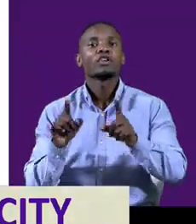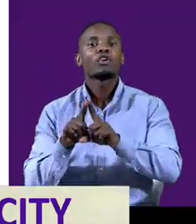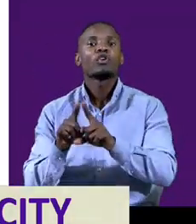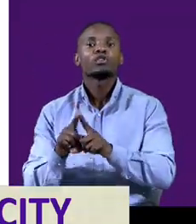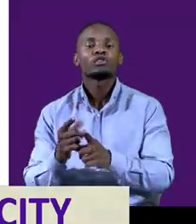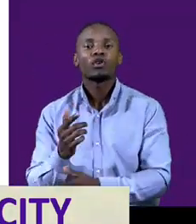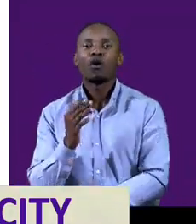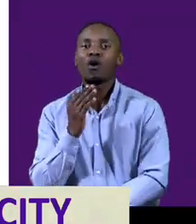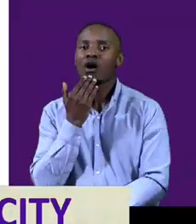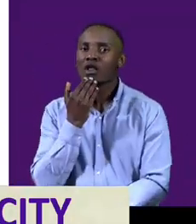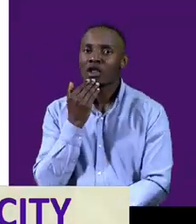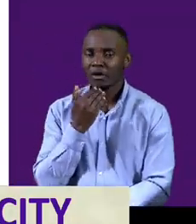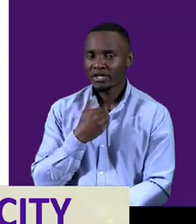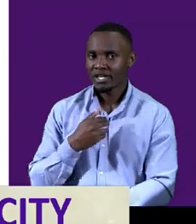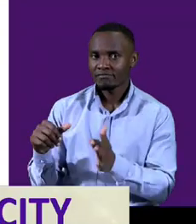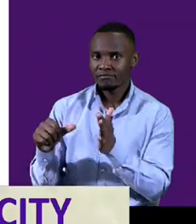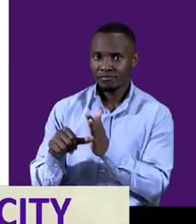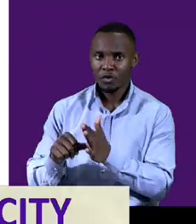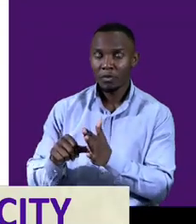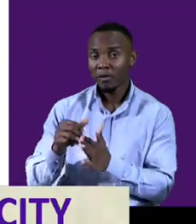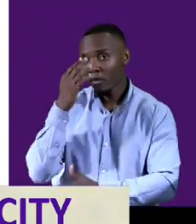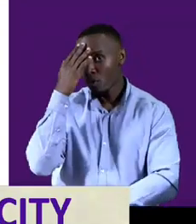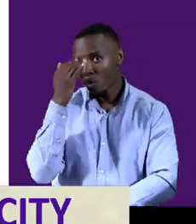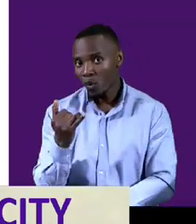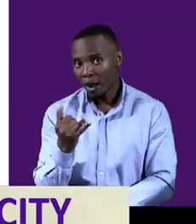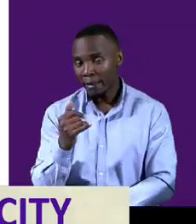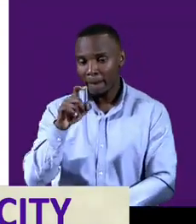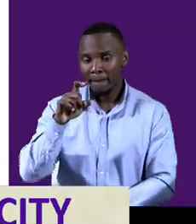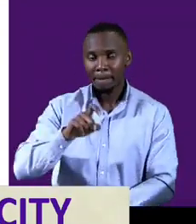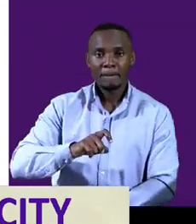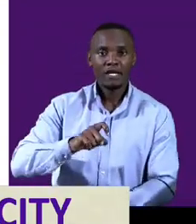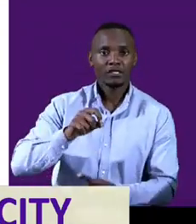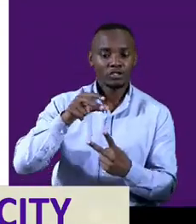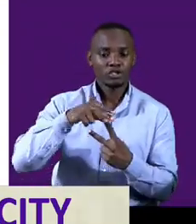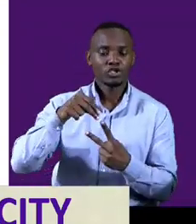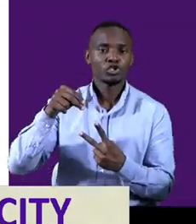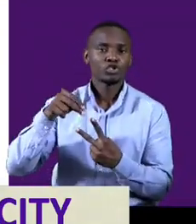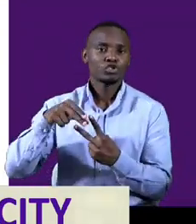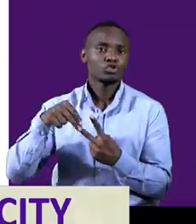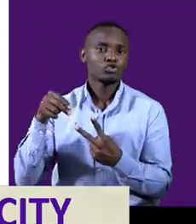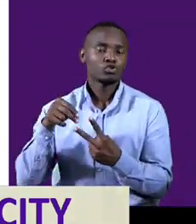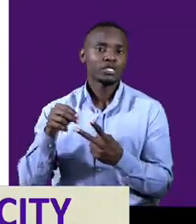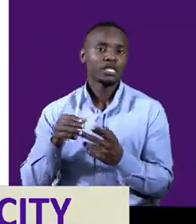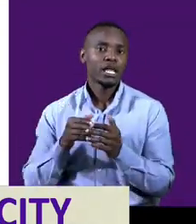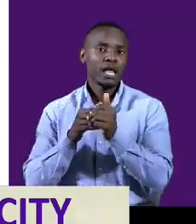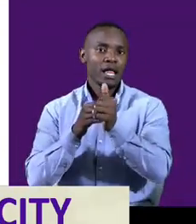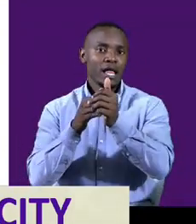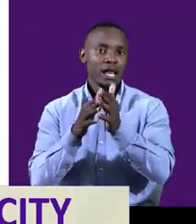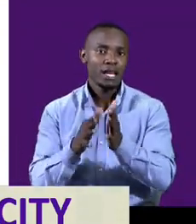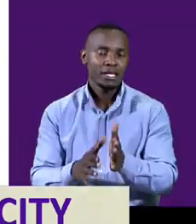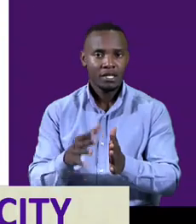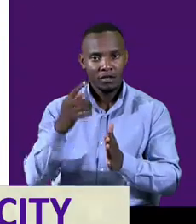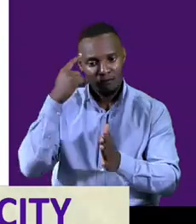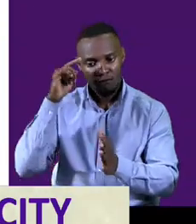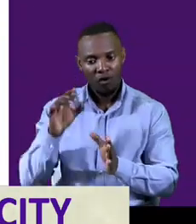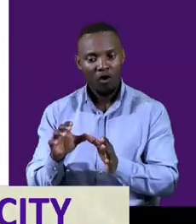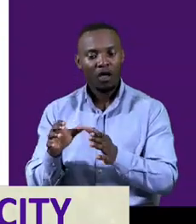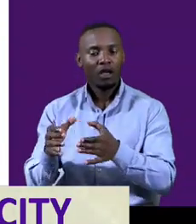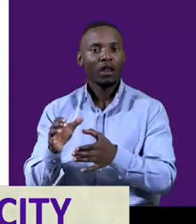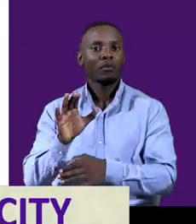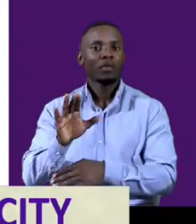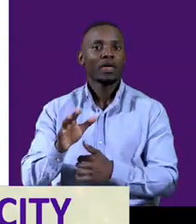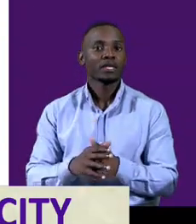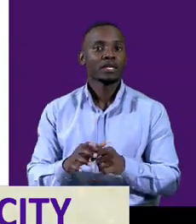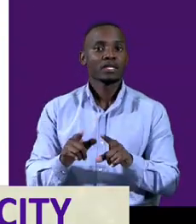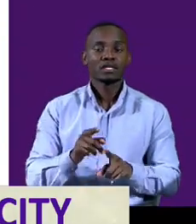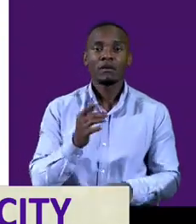FC Leopards whereby they have to choose a leader, a chairman for the club, and the main